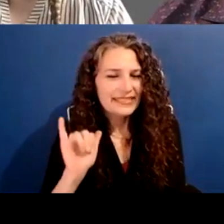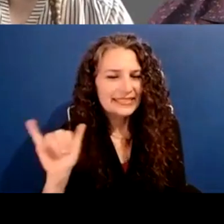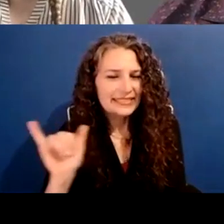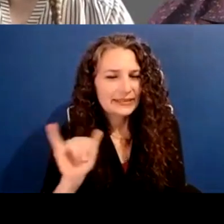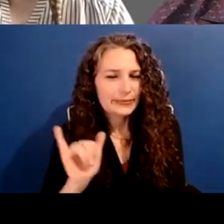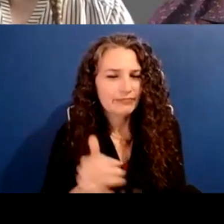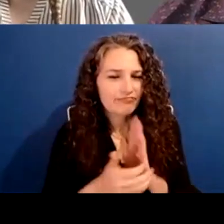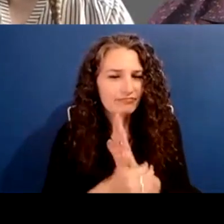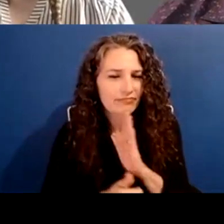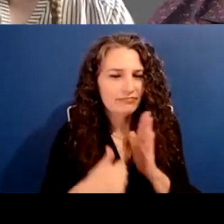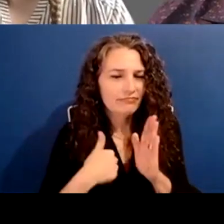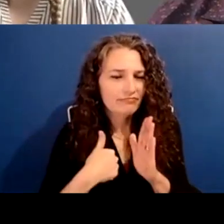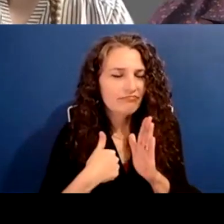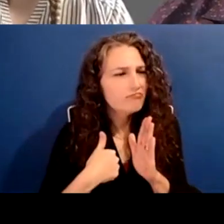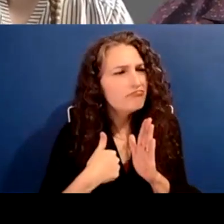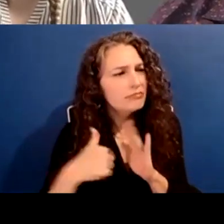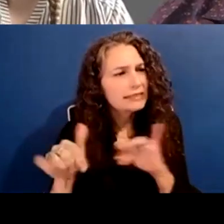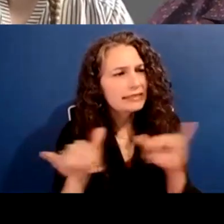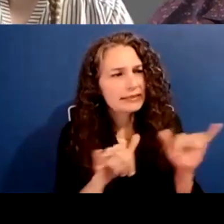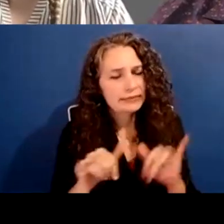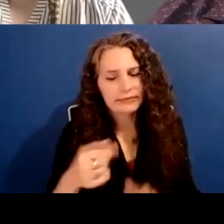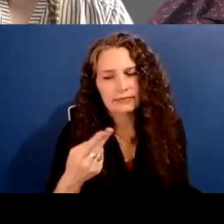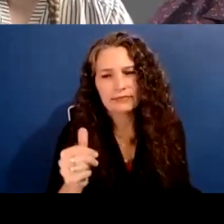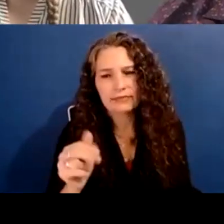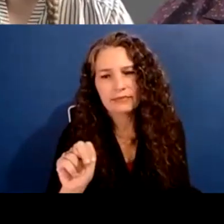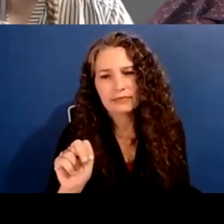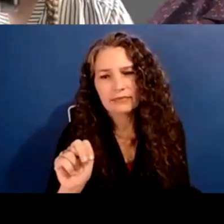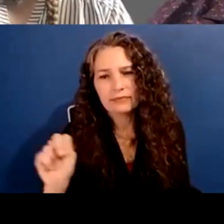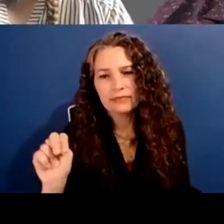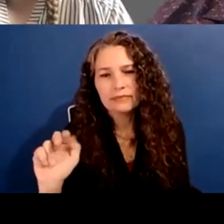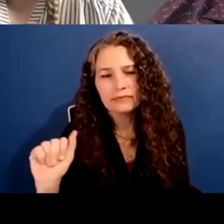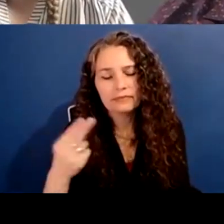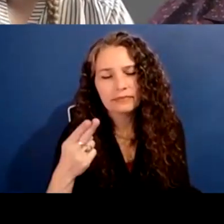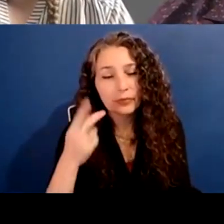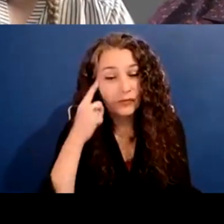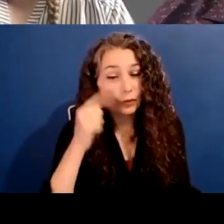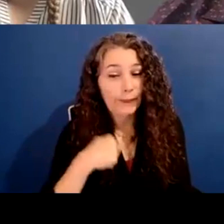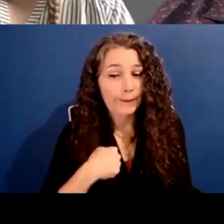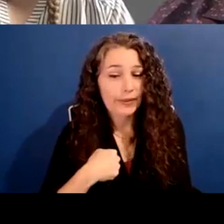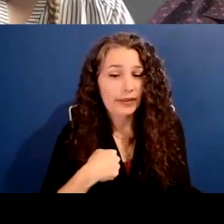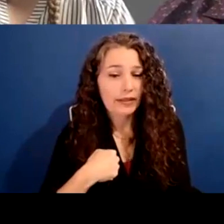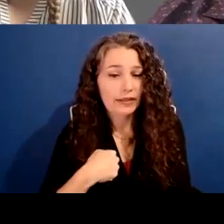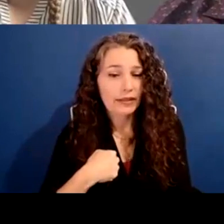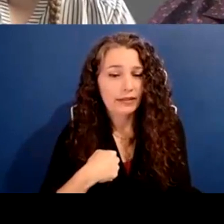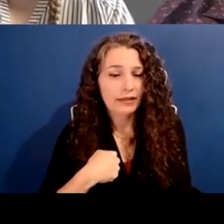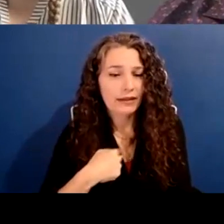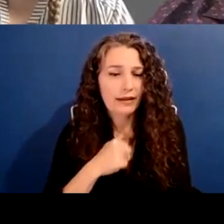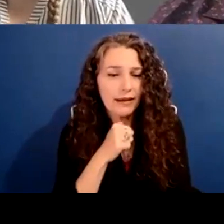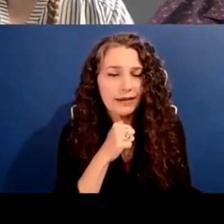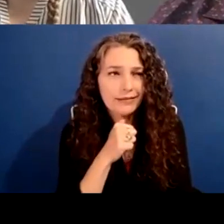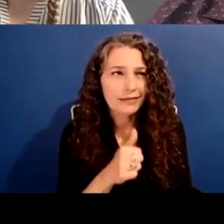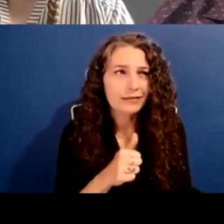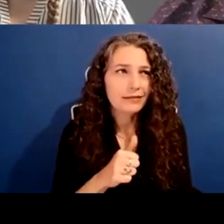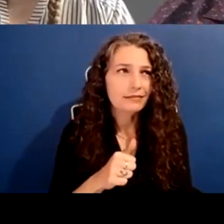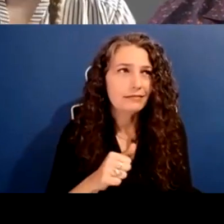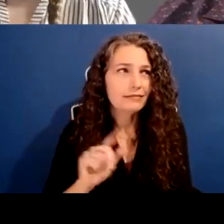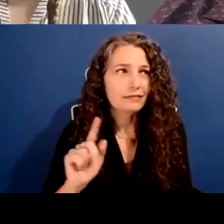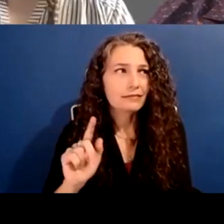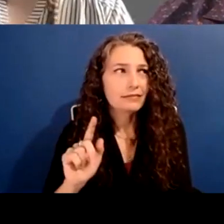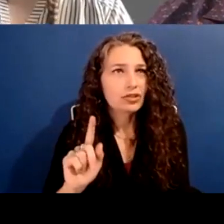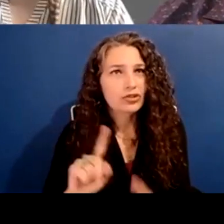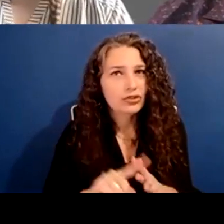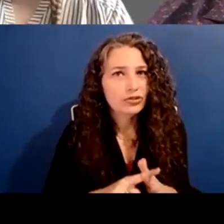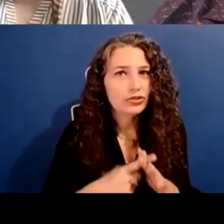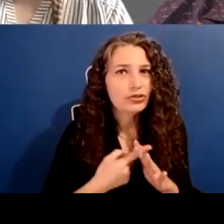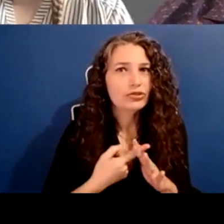similar skills that I gained to Hannah, but I think for me, I didn't set out originally when I